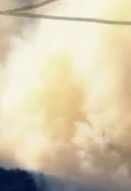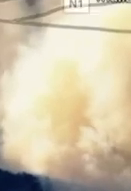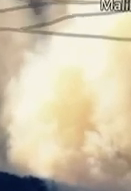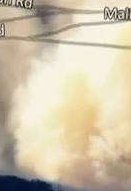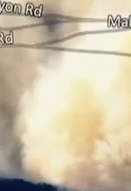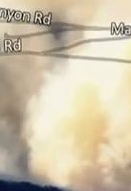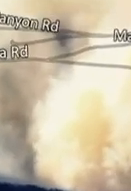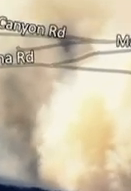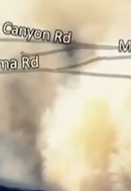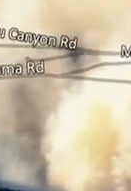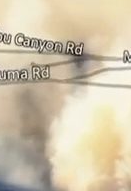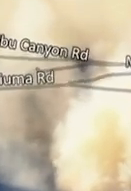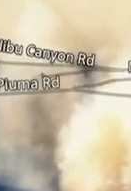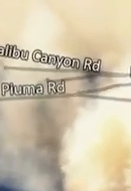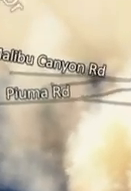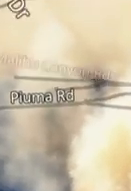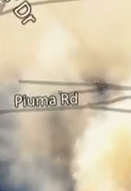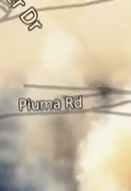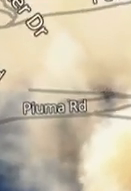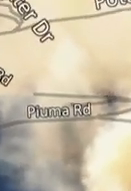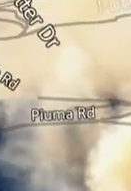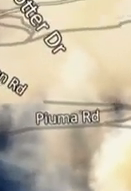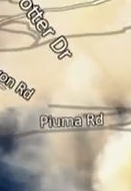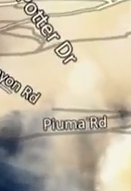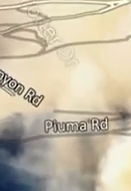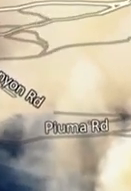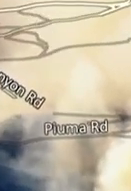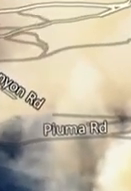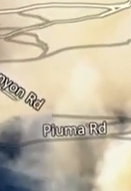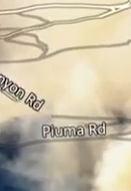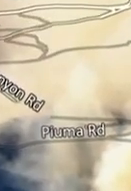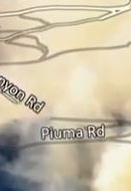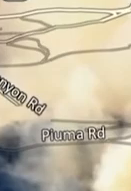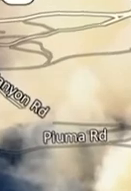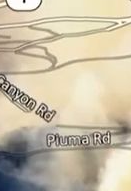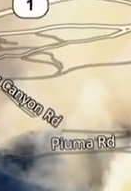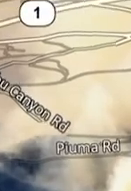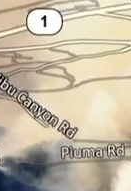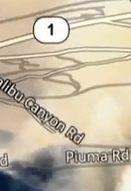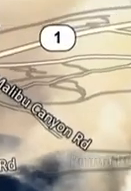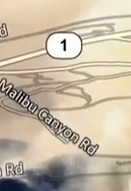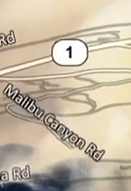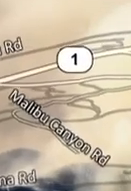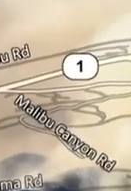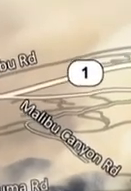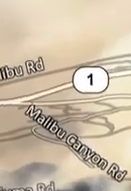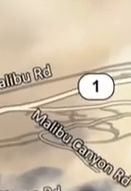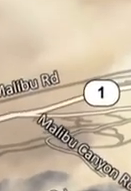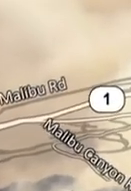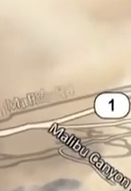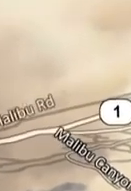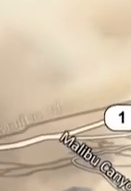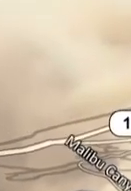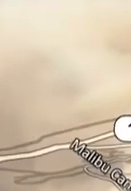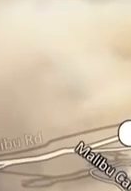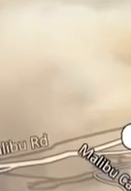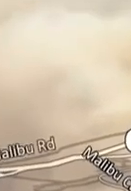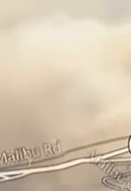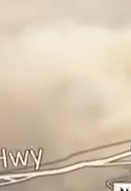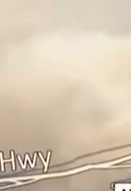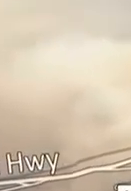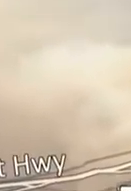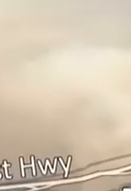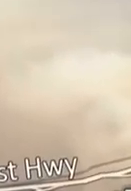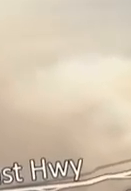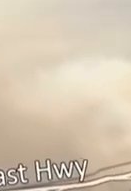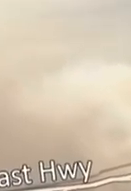believe it's now, what, 40% contained? Yeah. The tone at this press conference seemed to be a bit more hopeful than it was